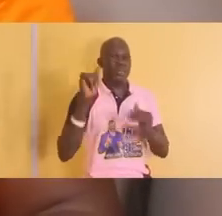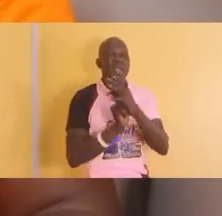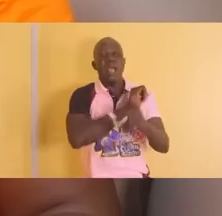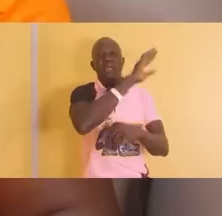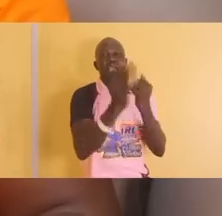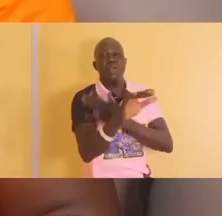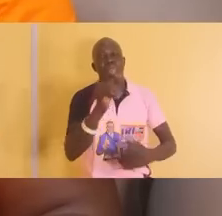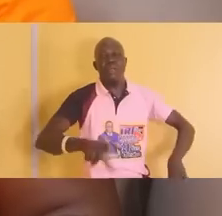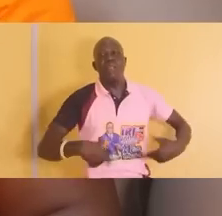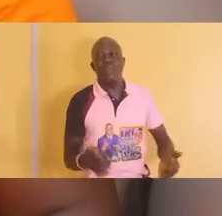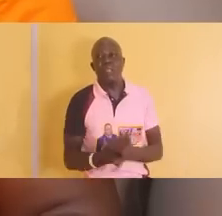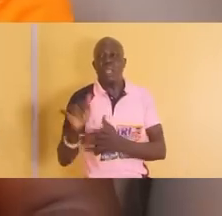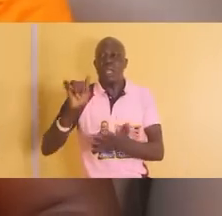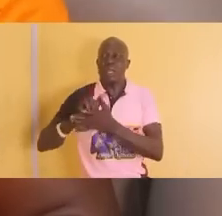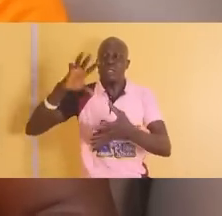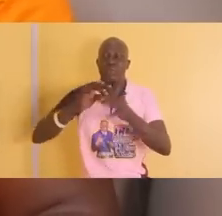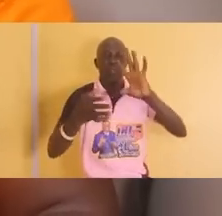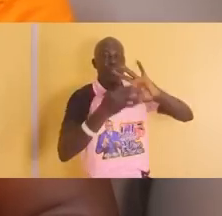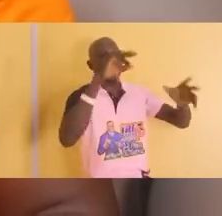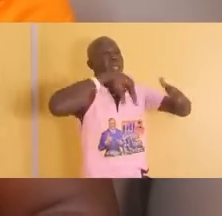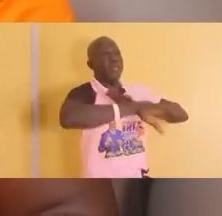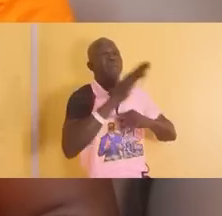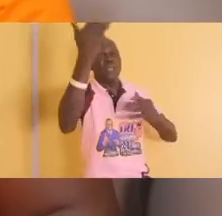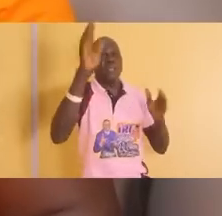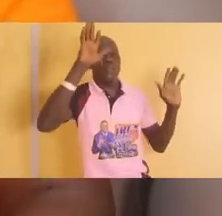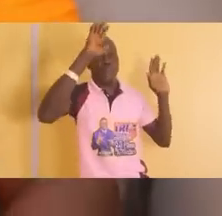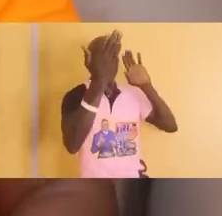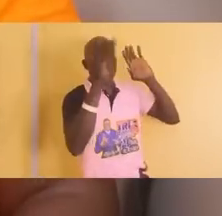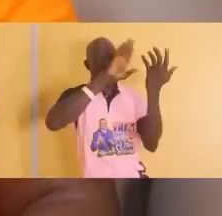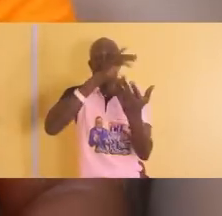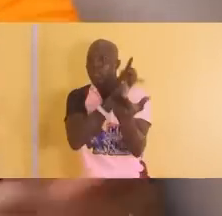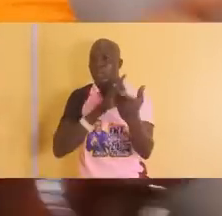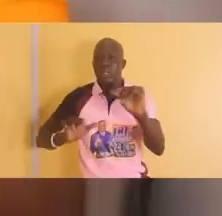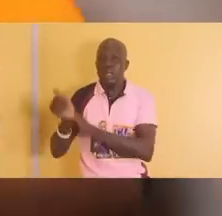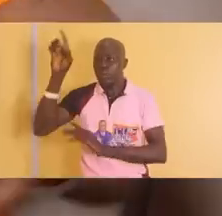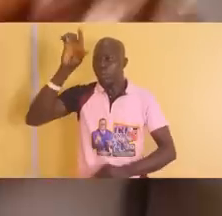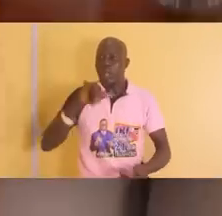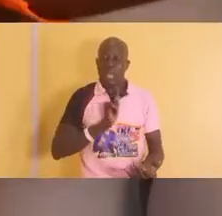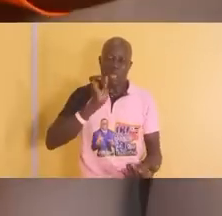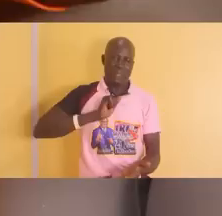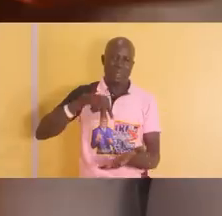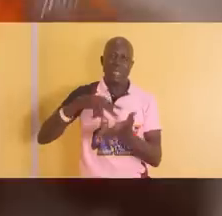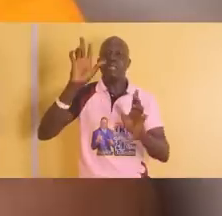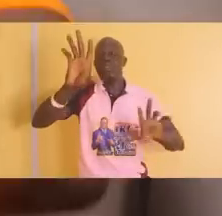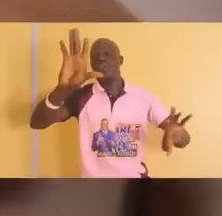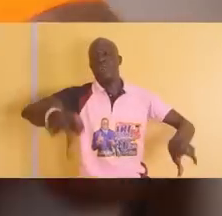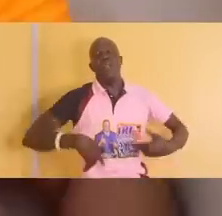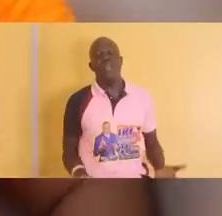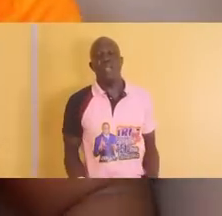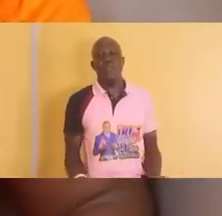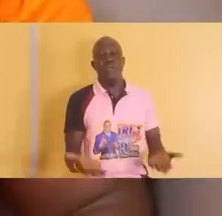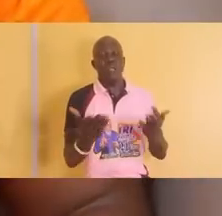me. As the Lord lives. Before the Lord. Before that I stand.